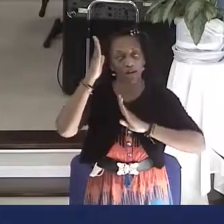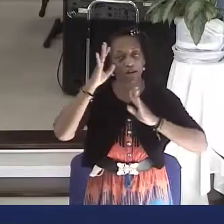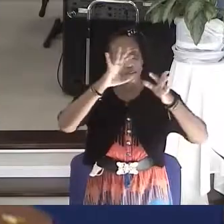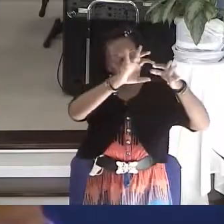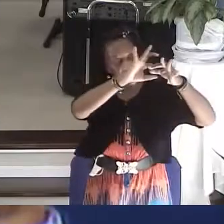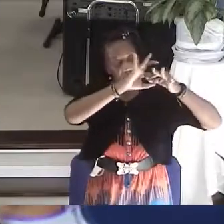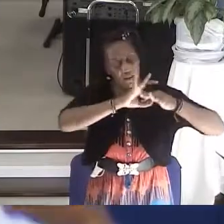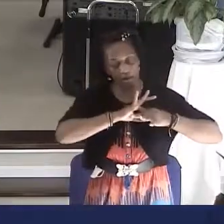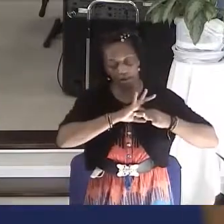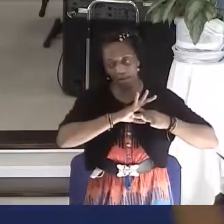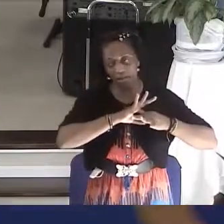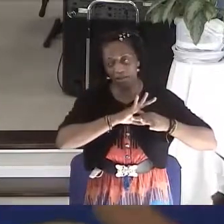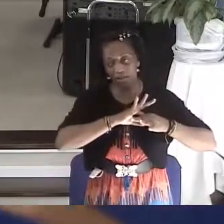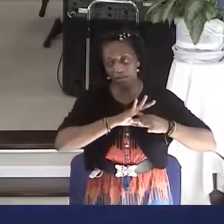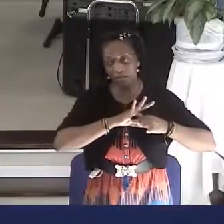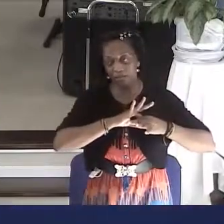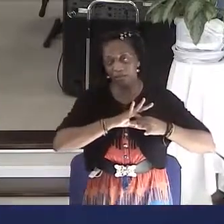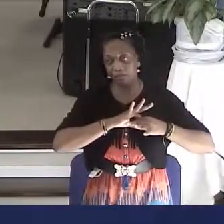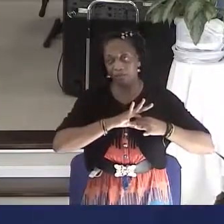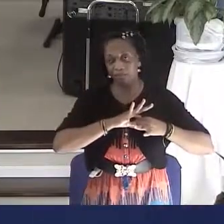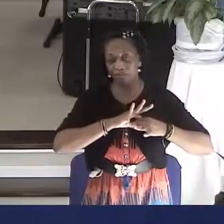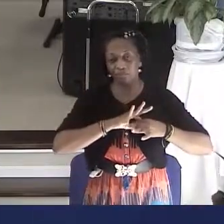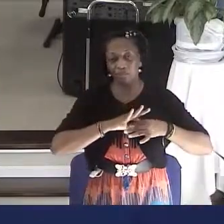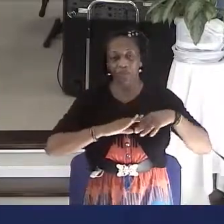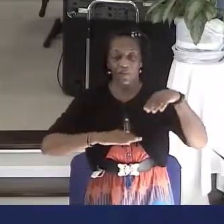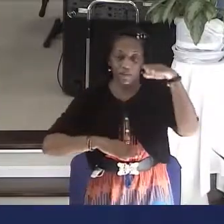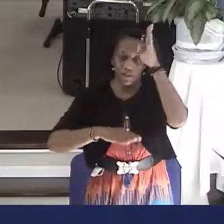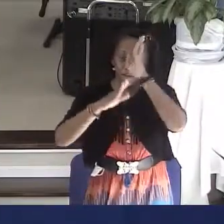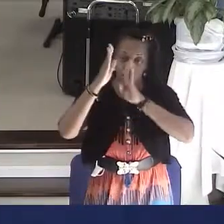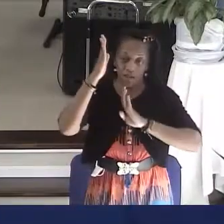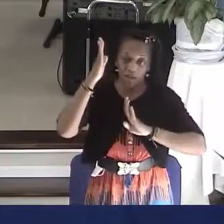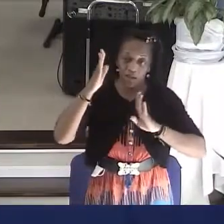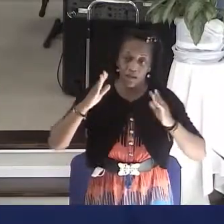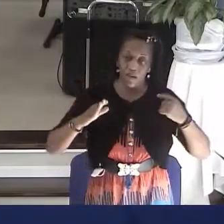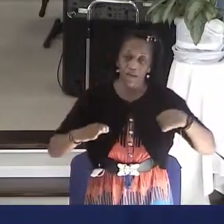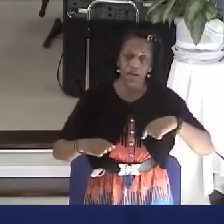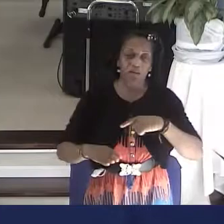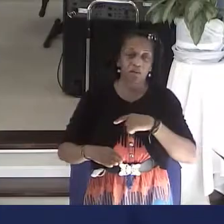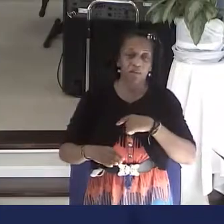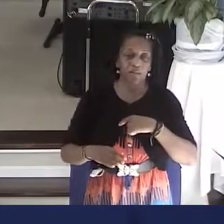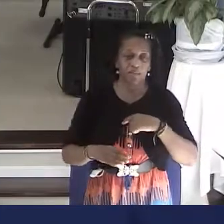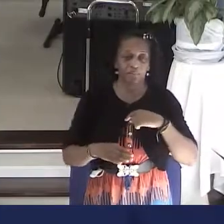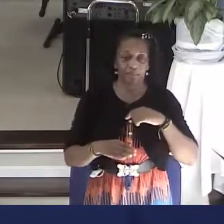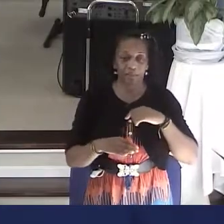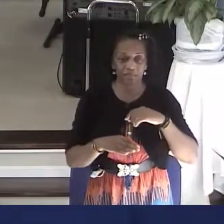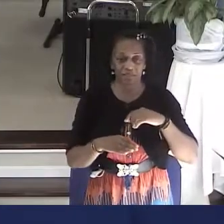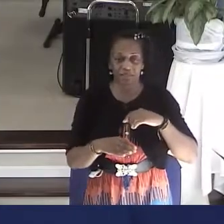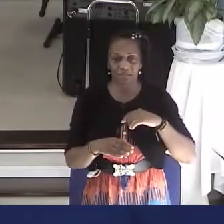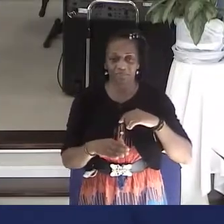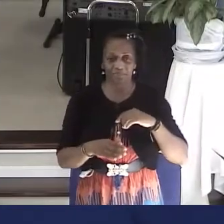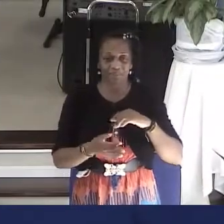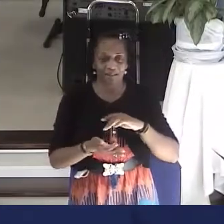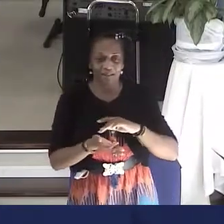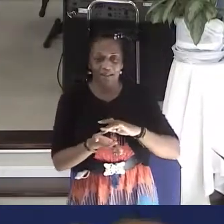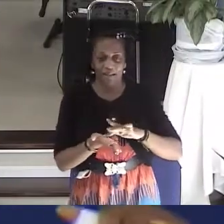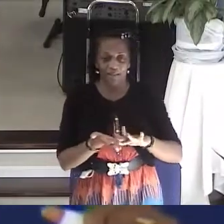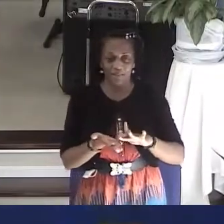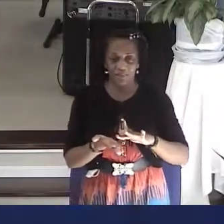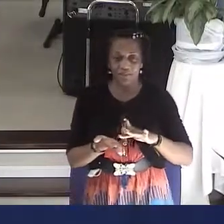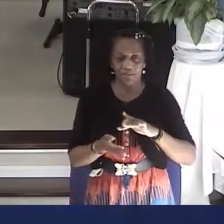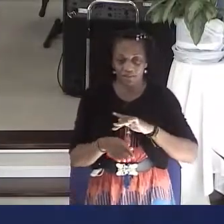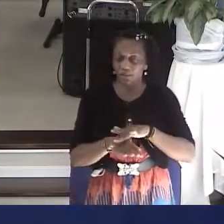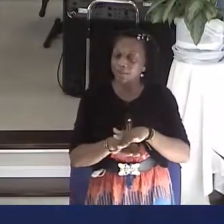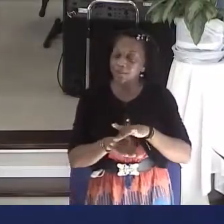God, we empty ourselves to you. We leave it all here, God. If this were a war, we're